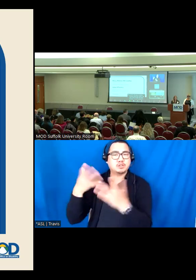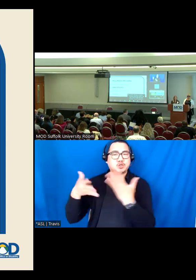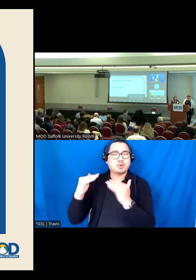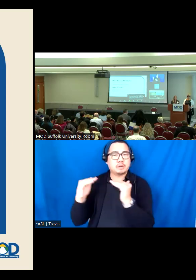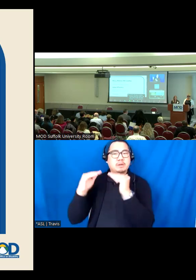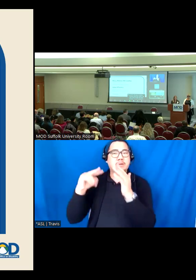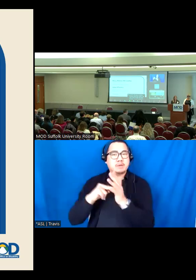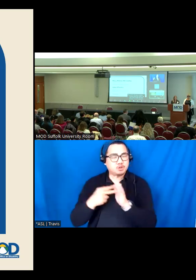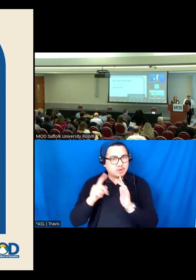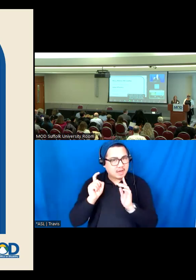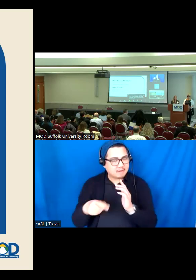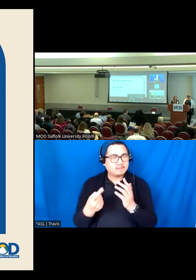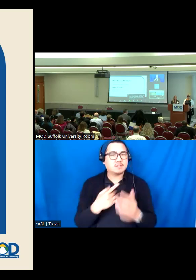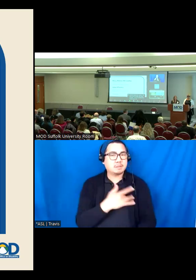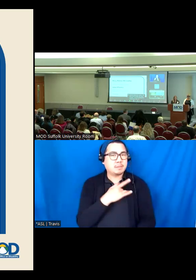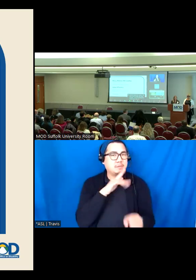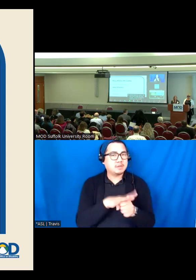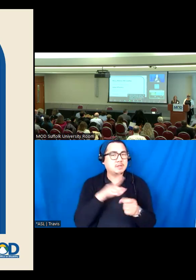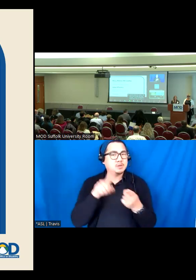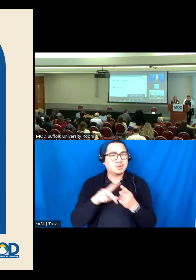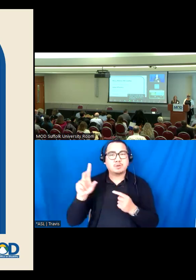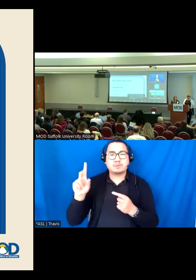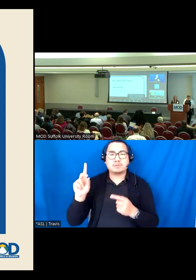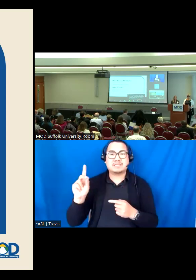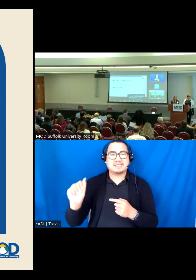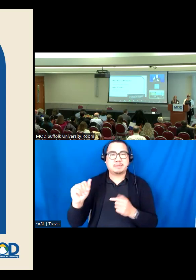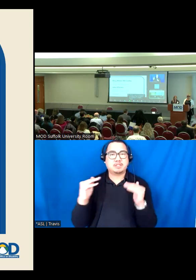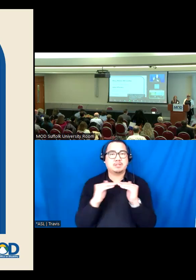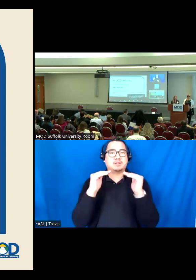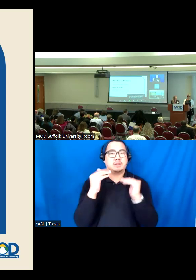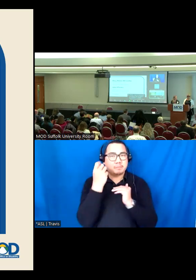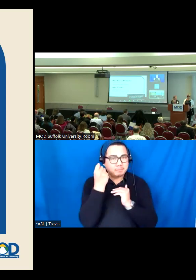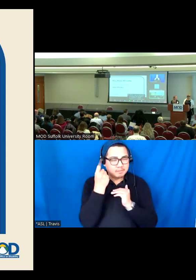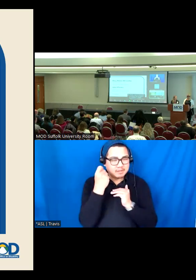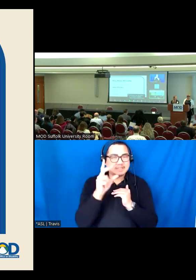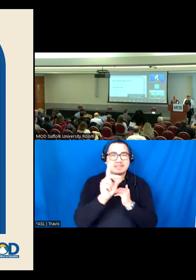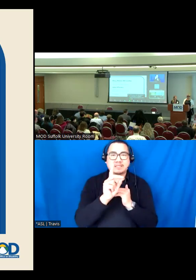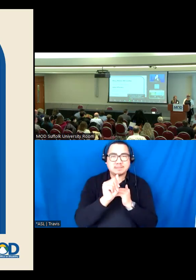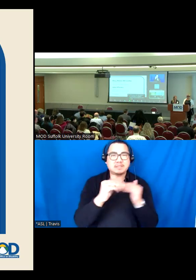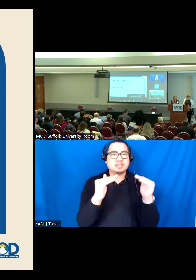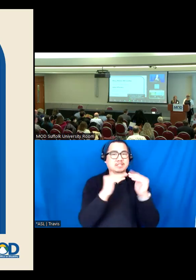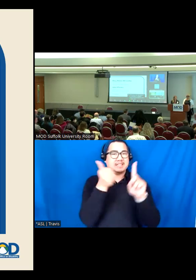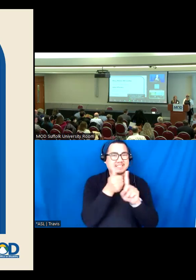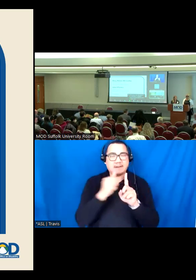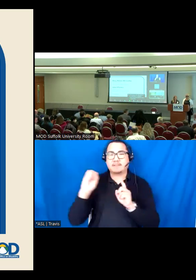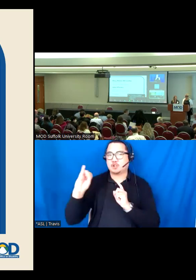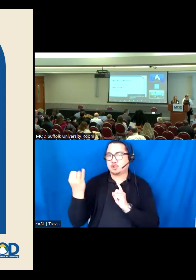committed to disability justice, because disability justice is social justice. Thank you.